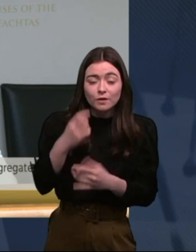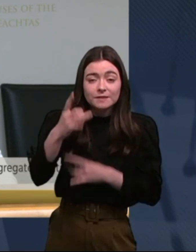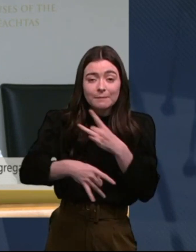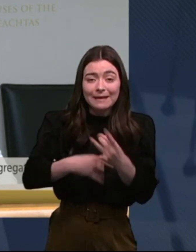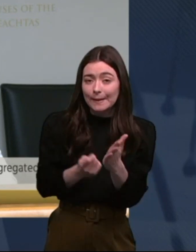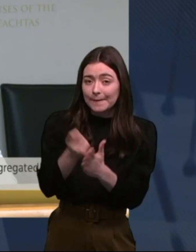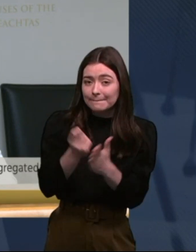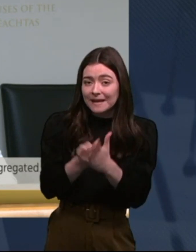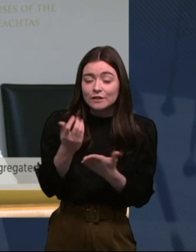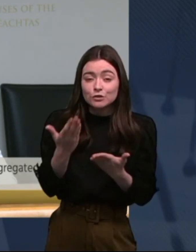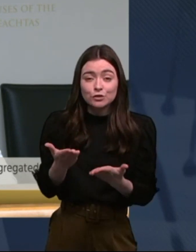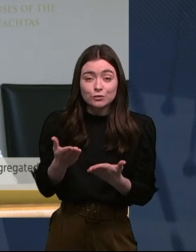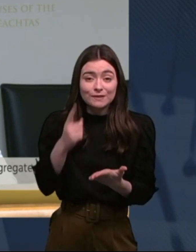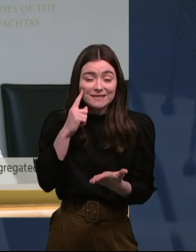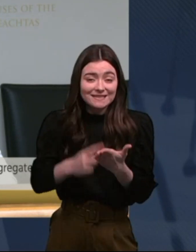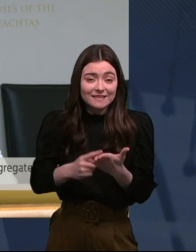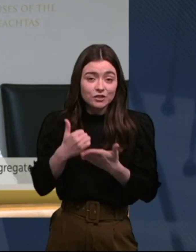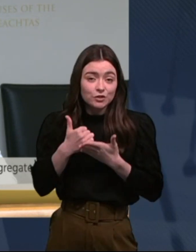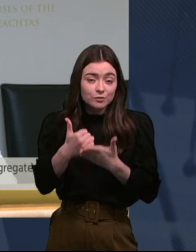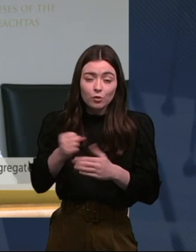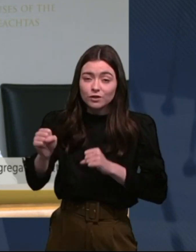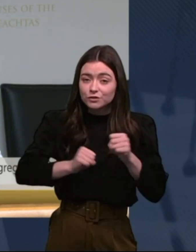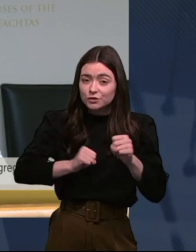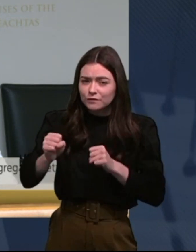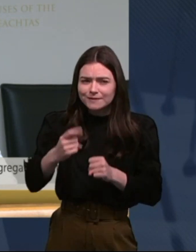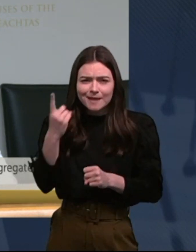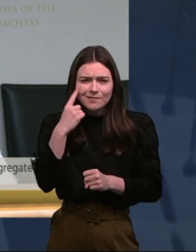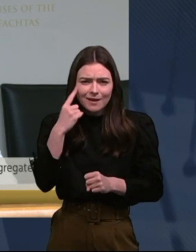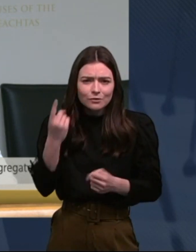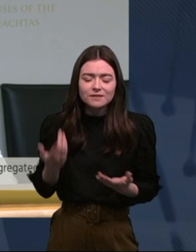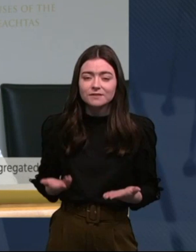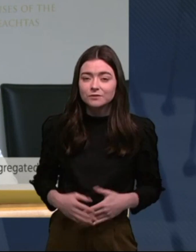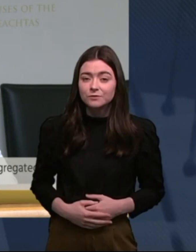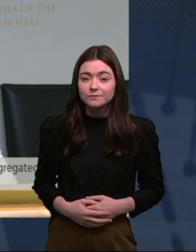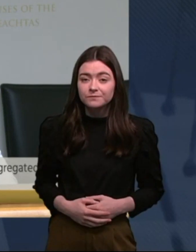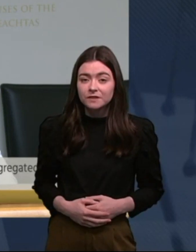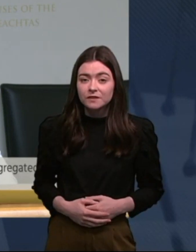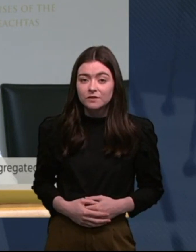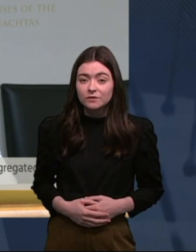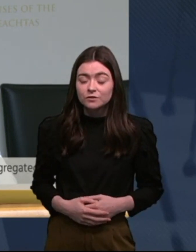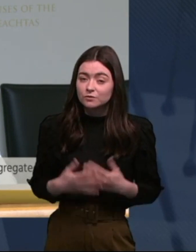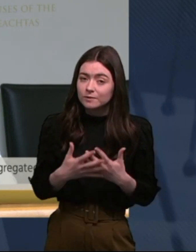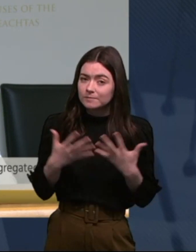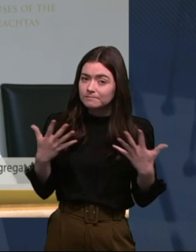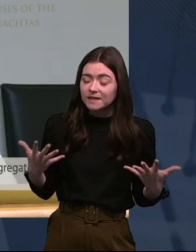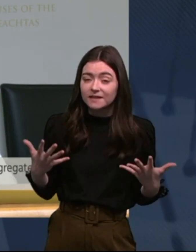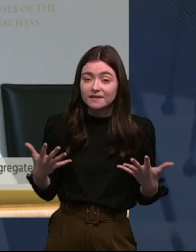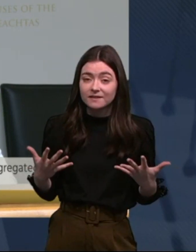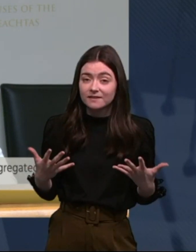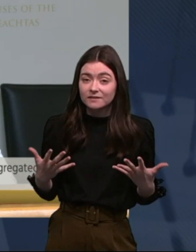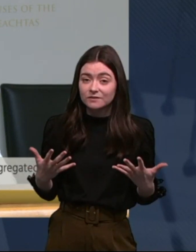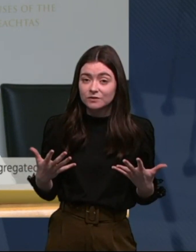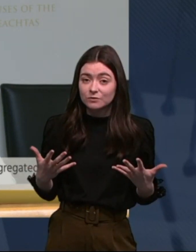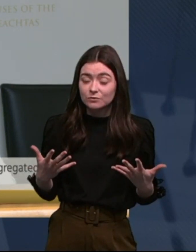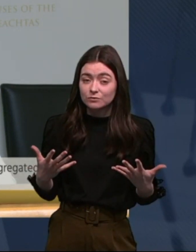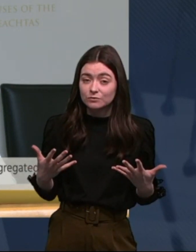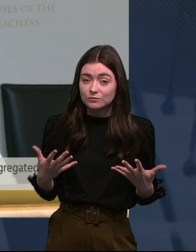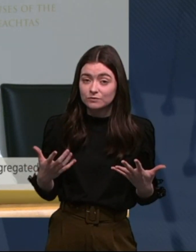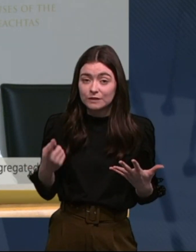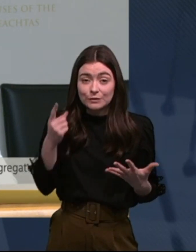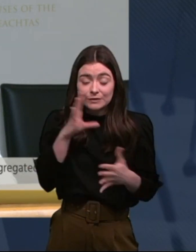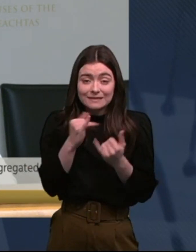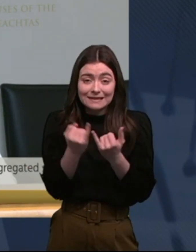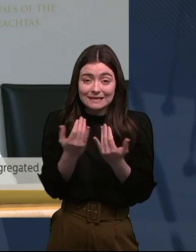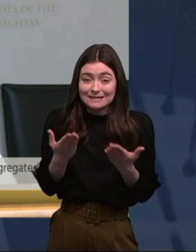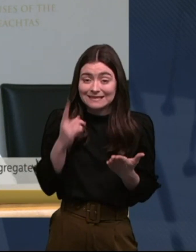complaints to the decision support service to have that investigated and looked at. So it's quite significant. I mean, the forecasting that the decision support